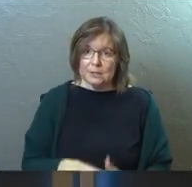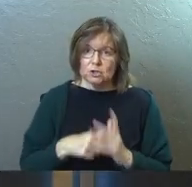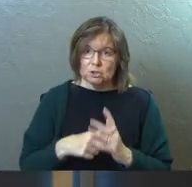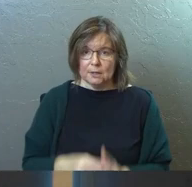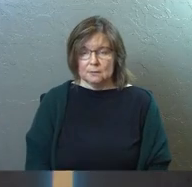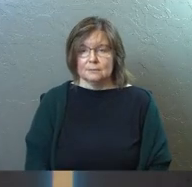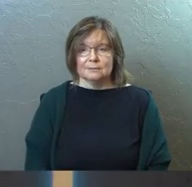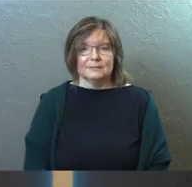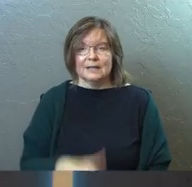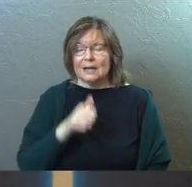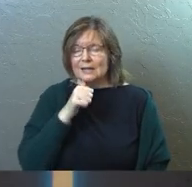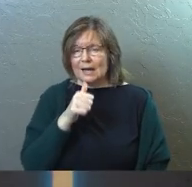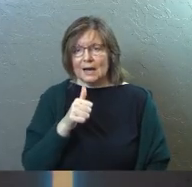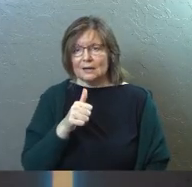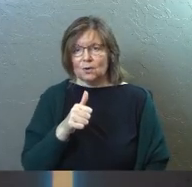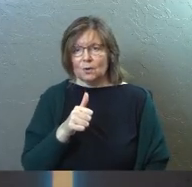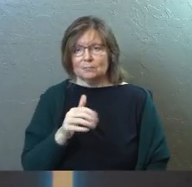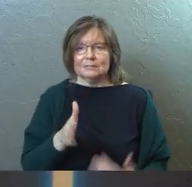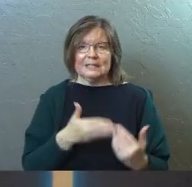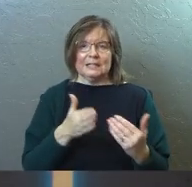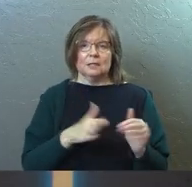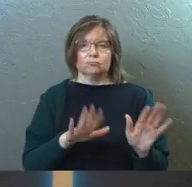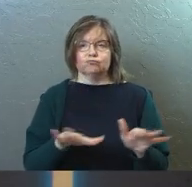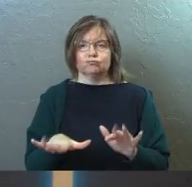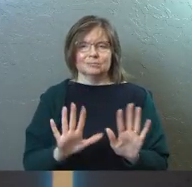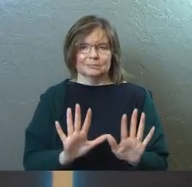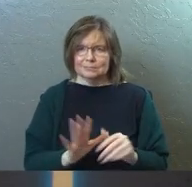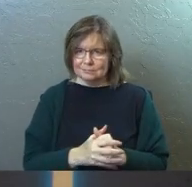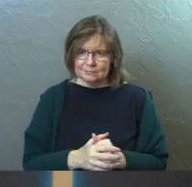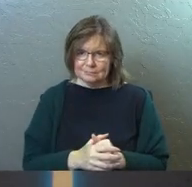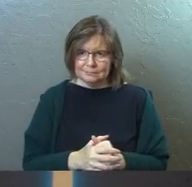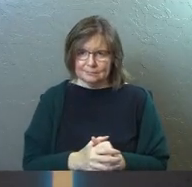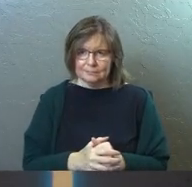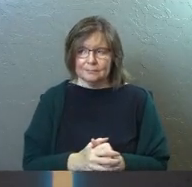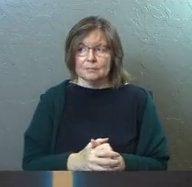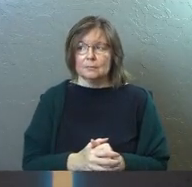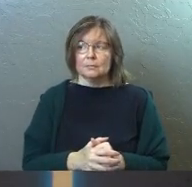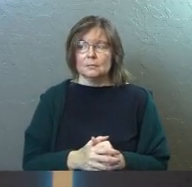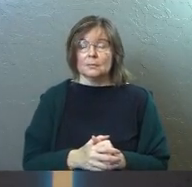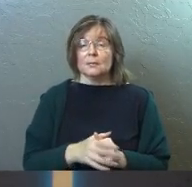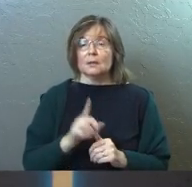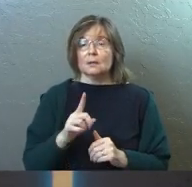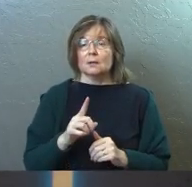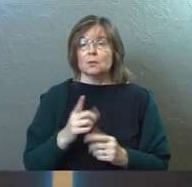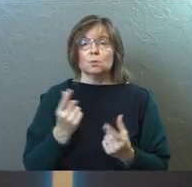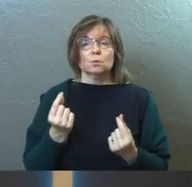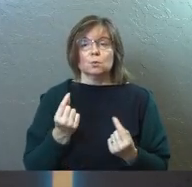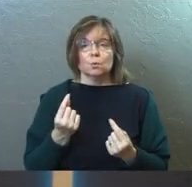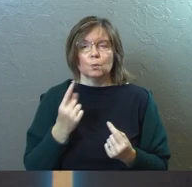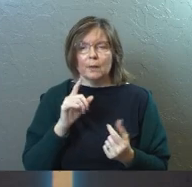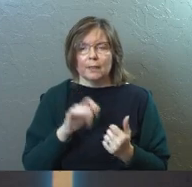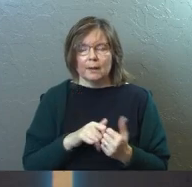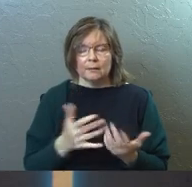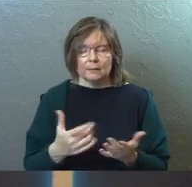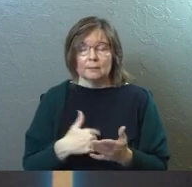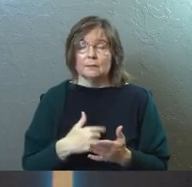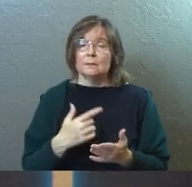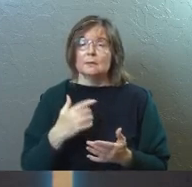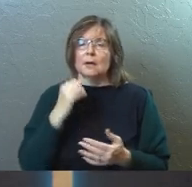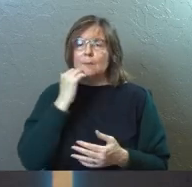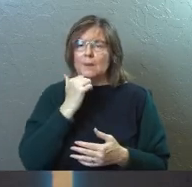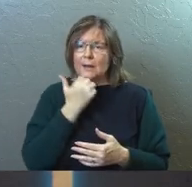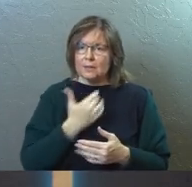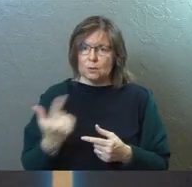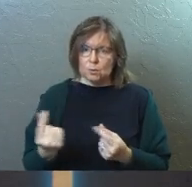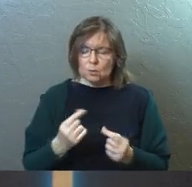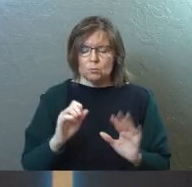initiate. Not going to let you off the hook. Not one bit. So here come the practicals. Here's some of the practical